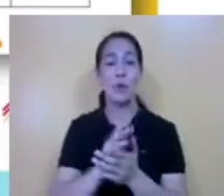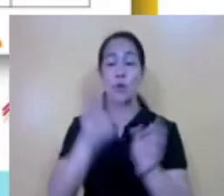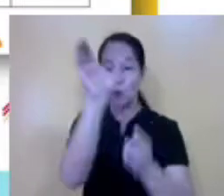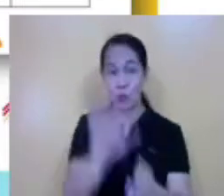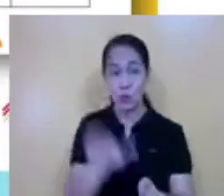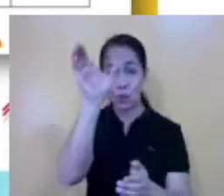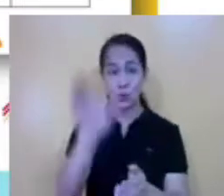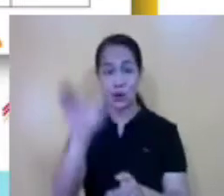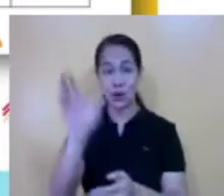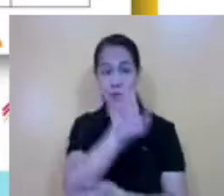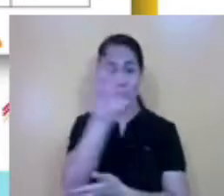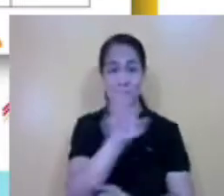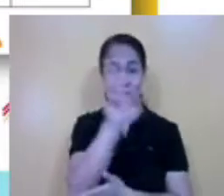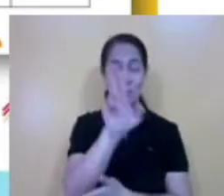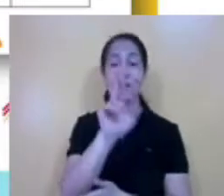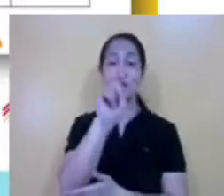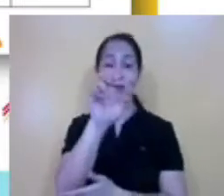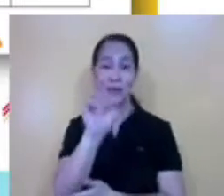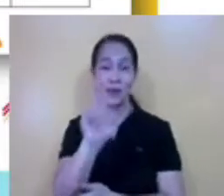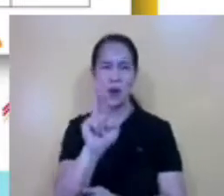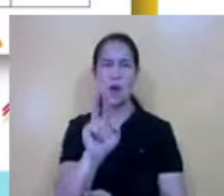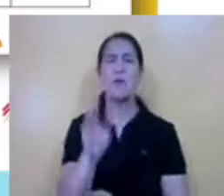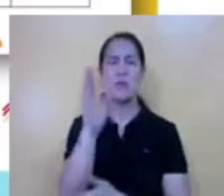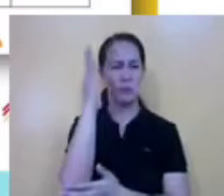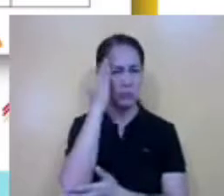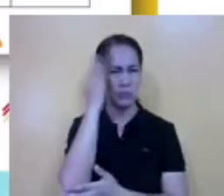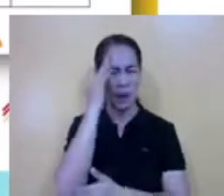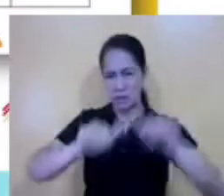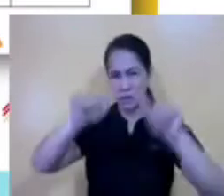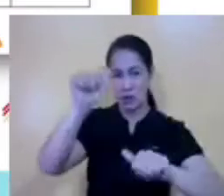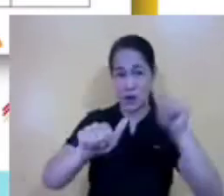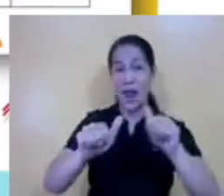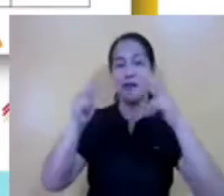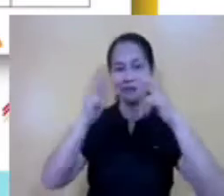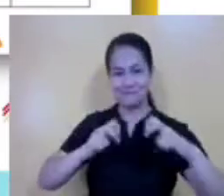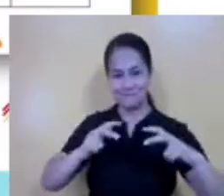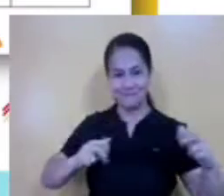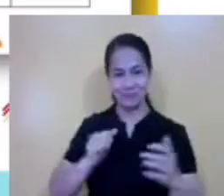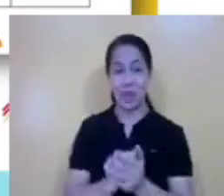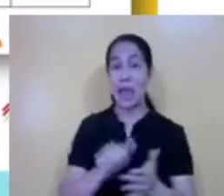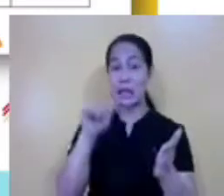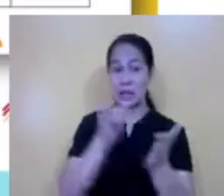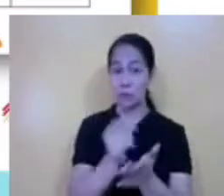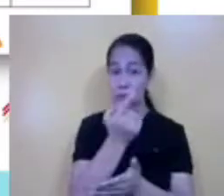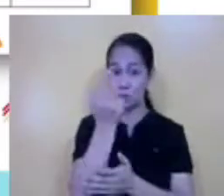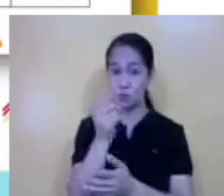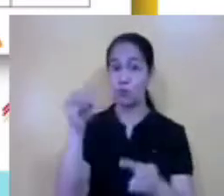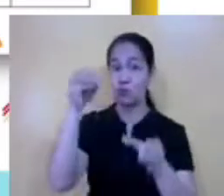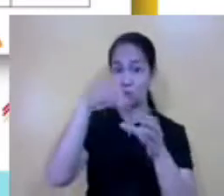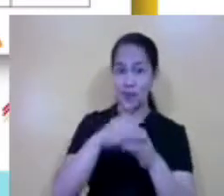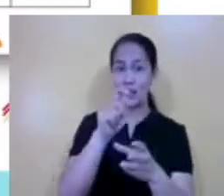by your raters in determining or assessing your reflections, the ones that you put in your TRF form.